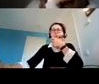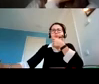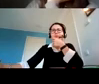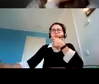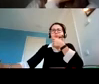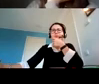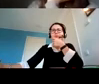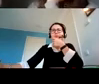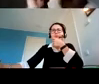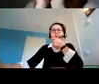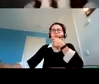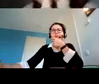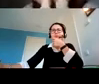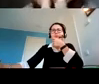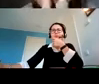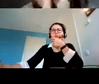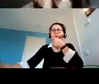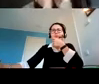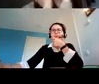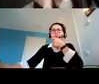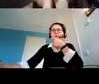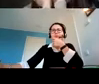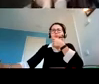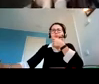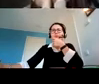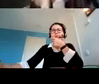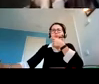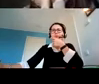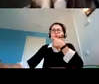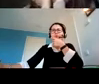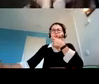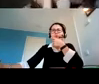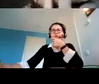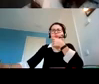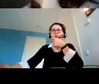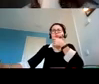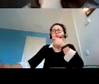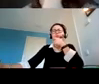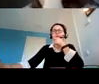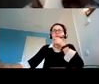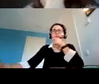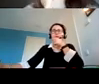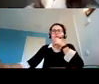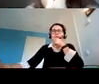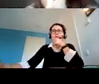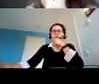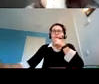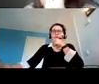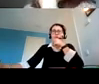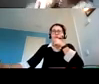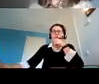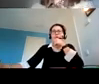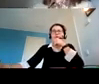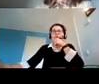the drafting in 2016. But in this case, there were 3 rounds of multi-stakeholder negotiation,